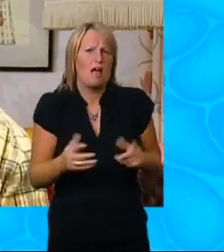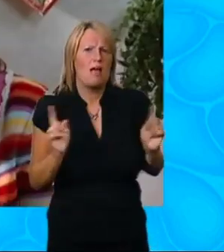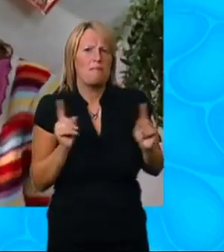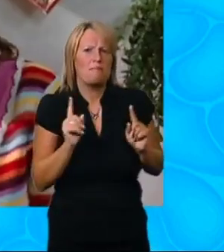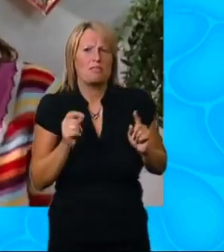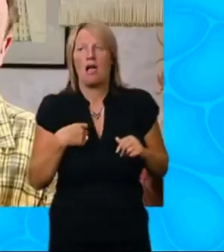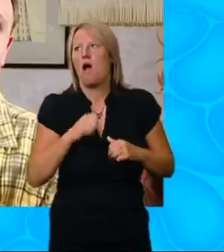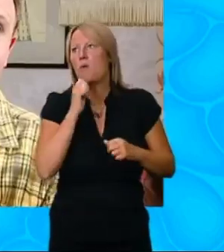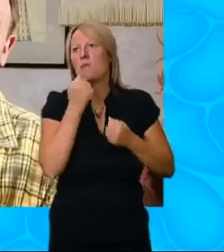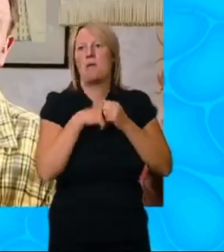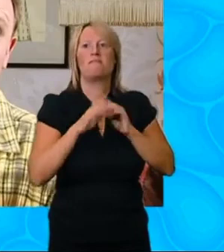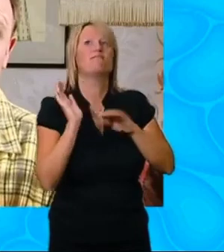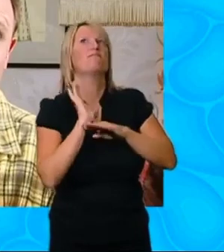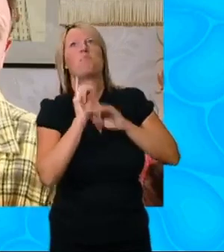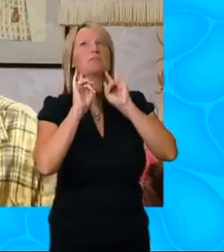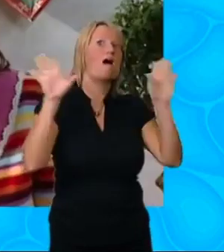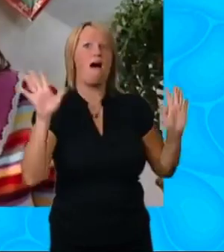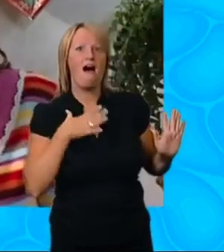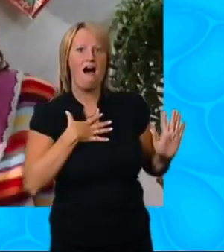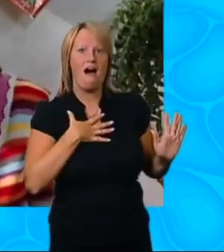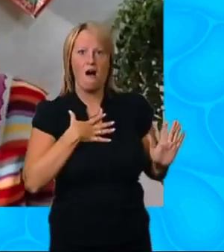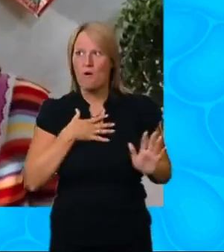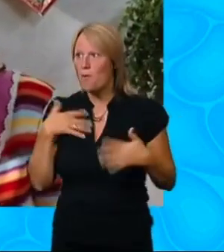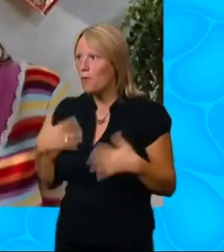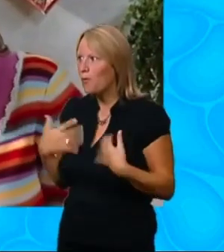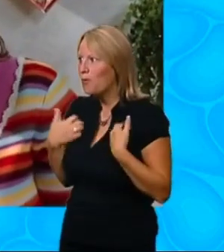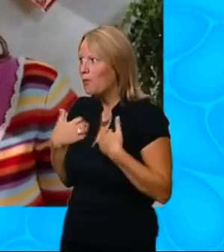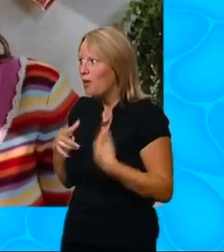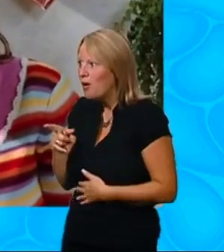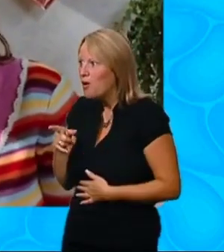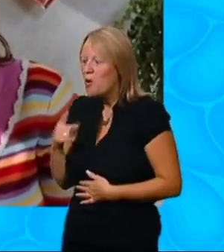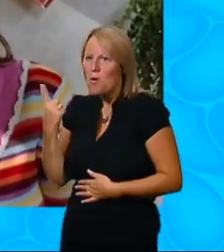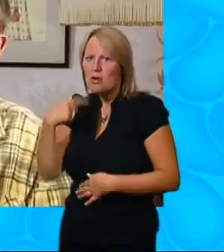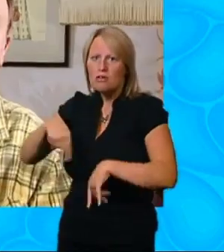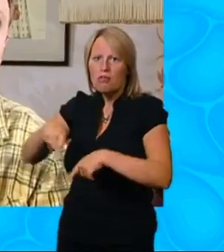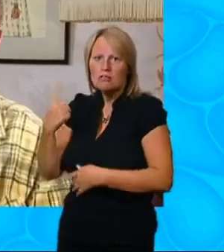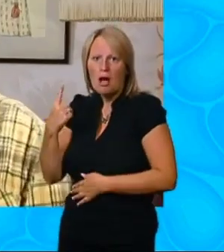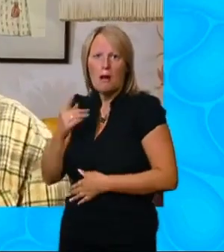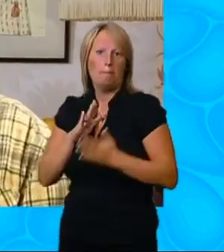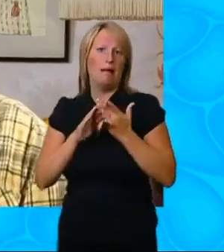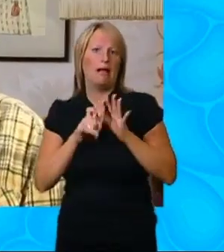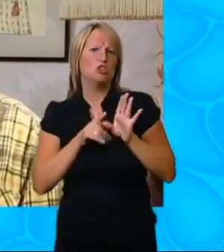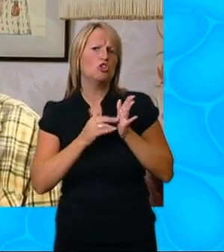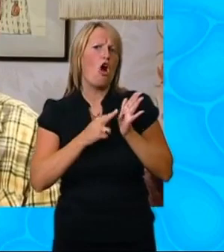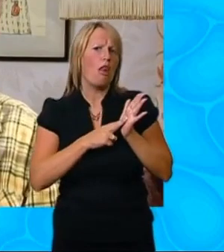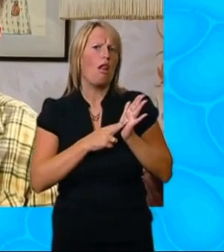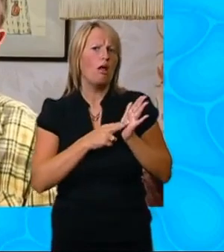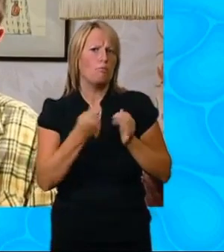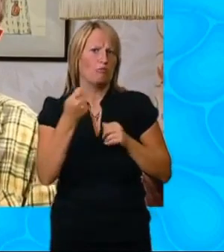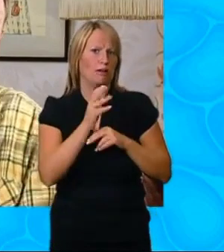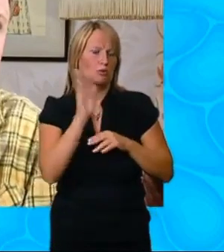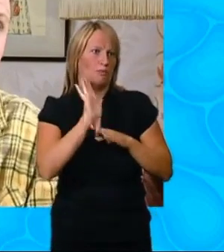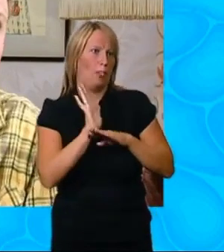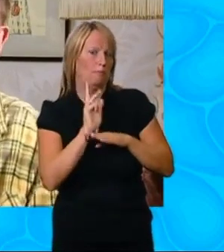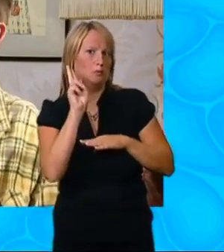today too. I am going to be a film star. Oh, how exciting. Who's the film director? Mickey John. He's bringing the school film club to the market